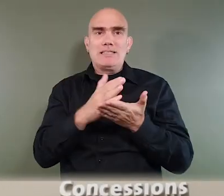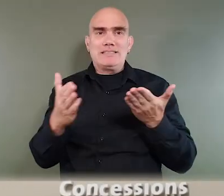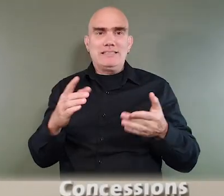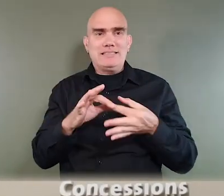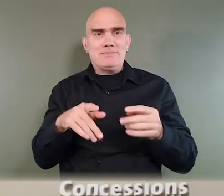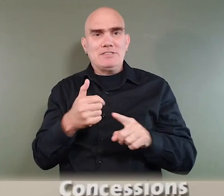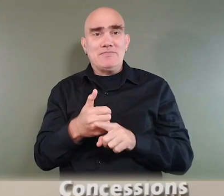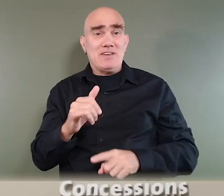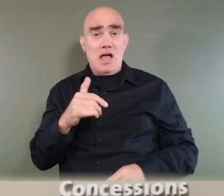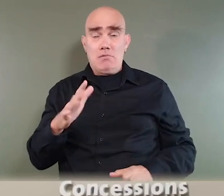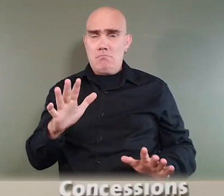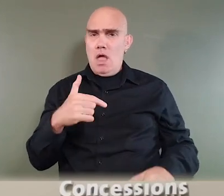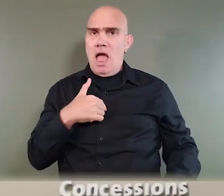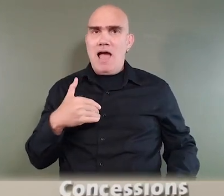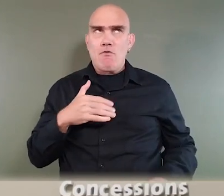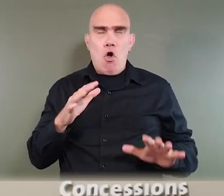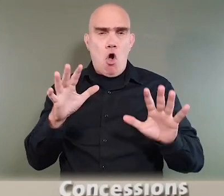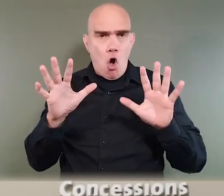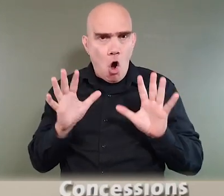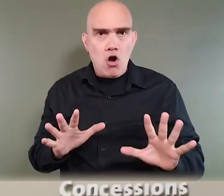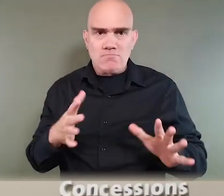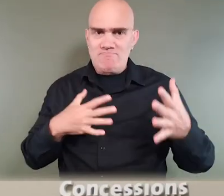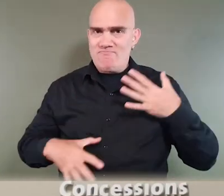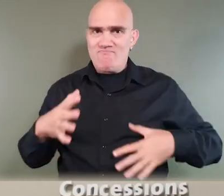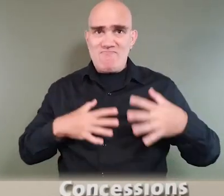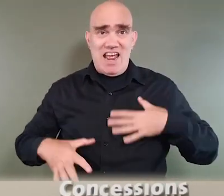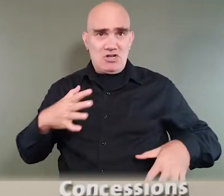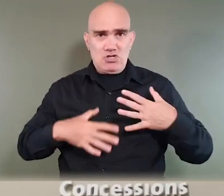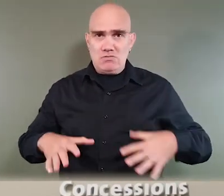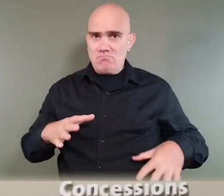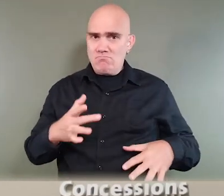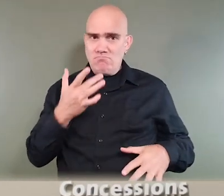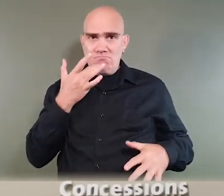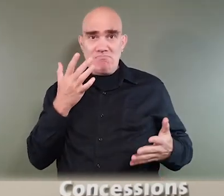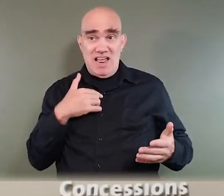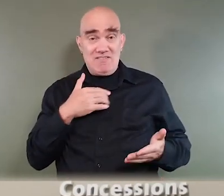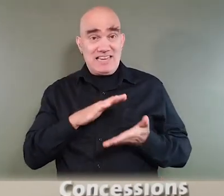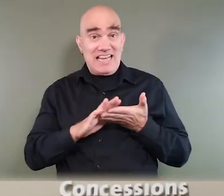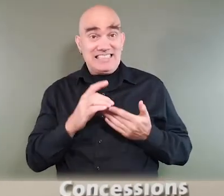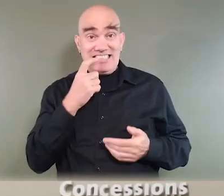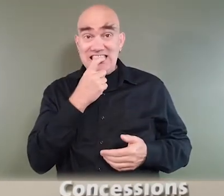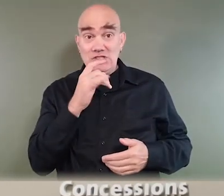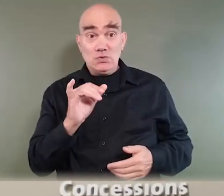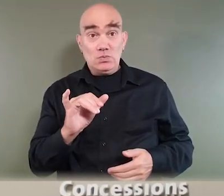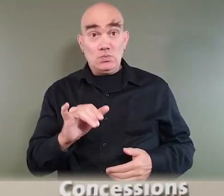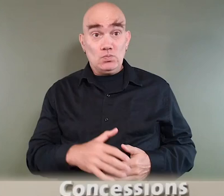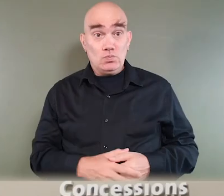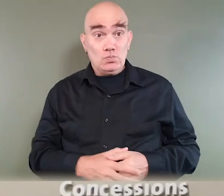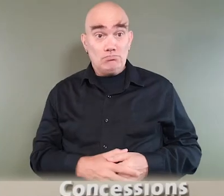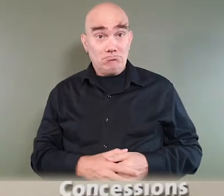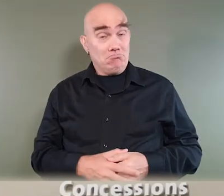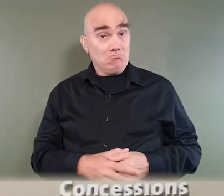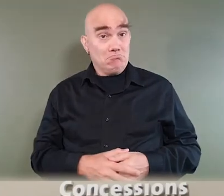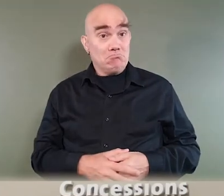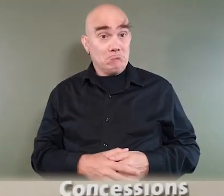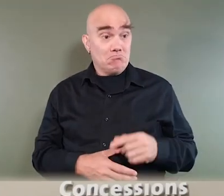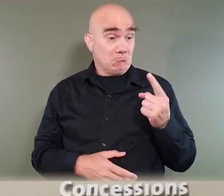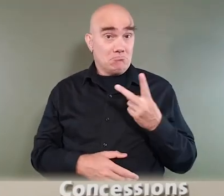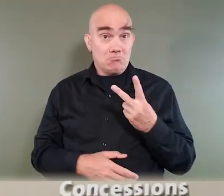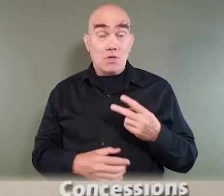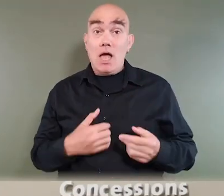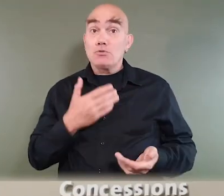fashion sense. I have nice teeth. I'm a good friend.